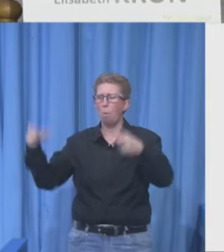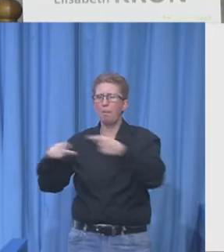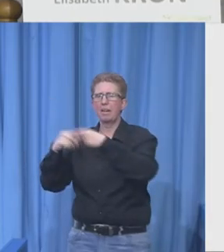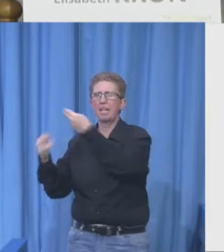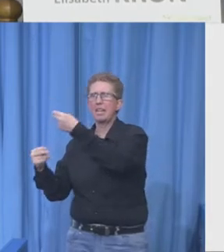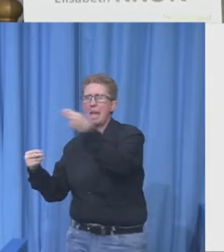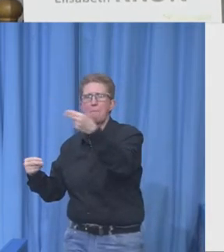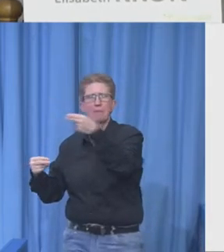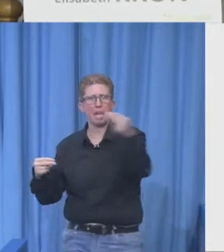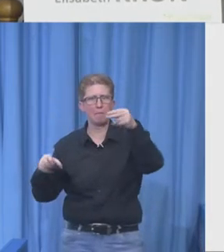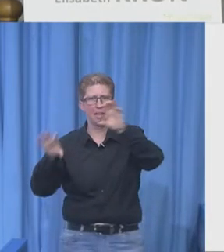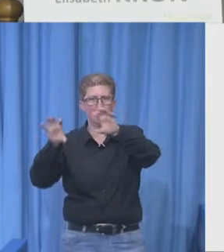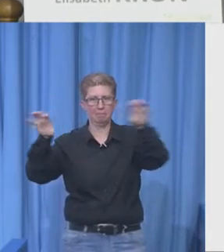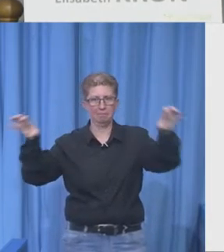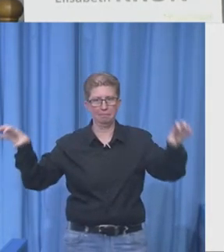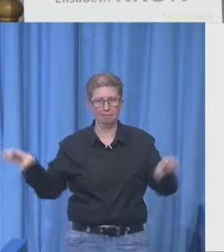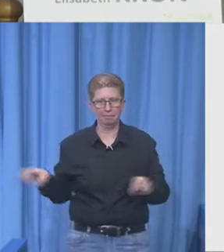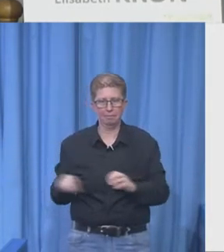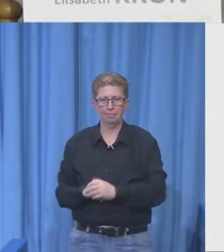or the third. Shire